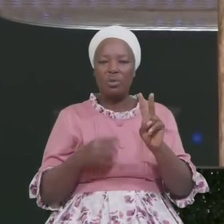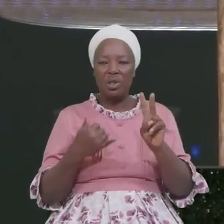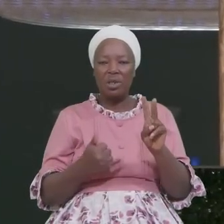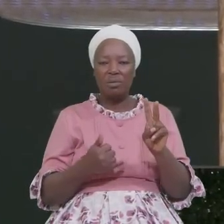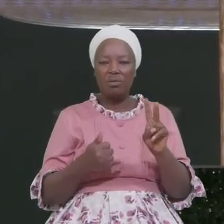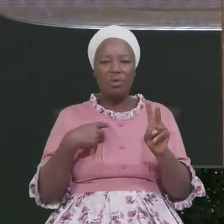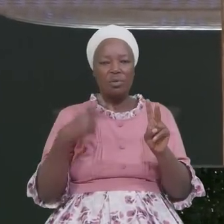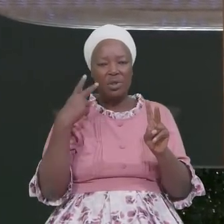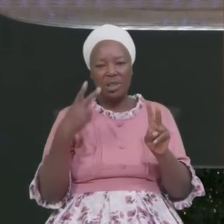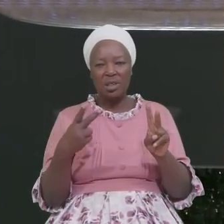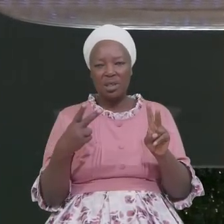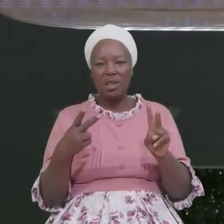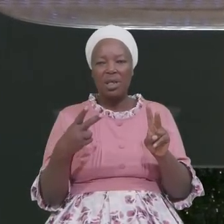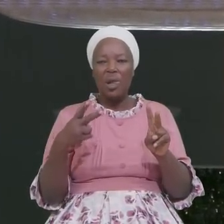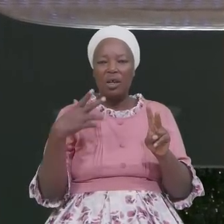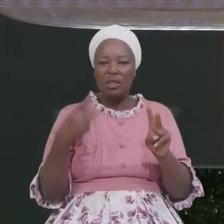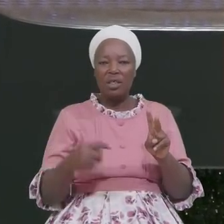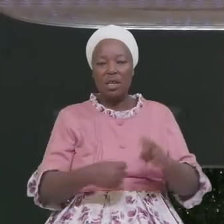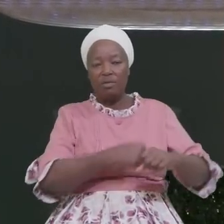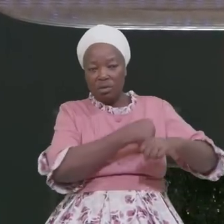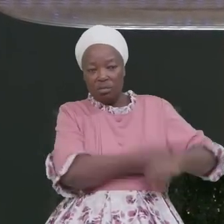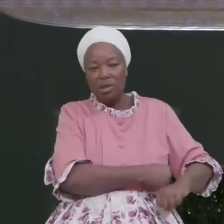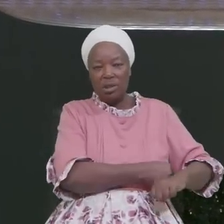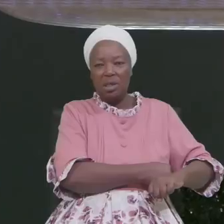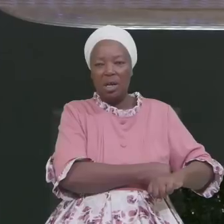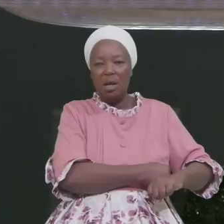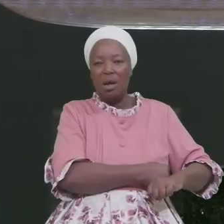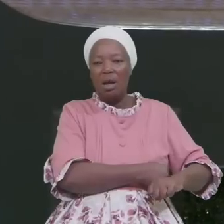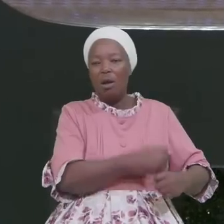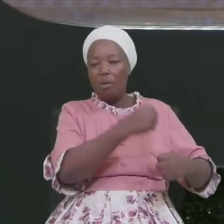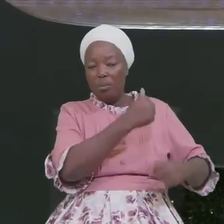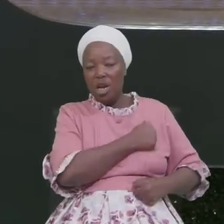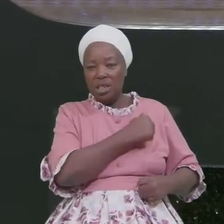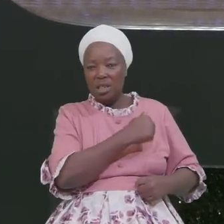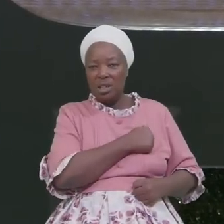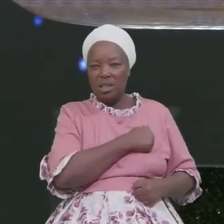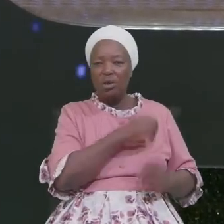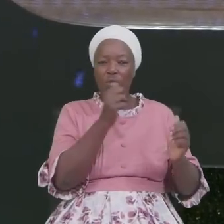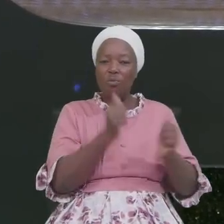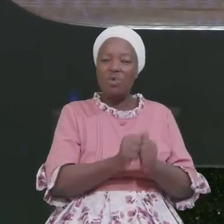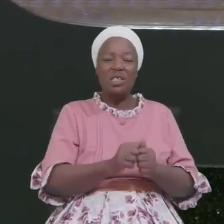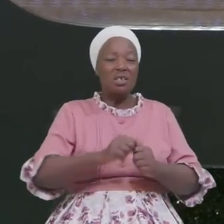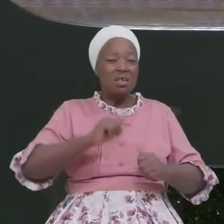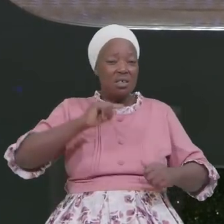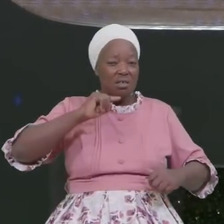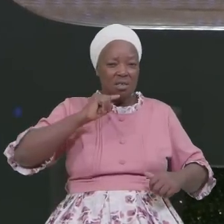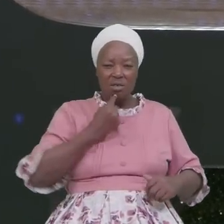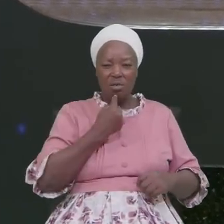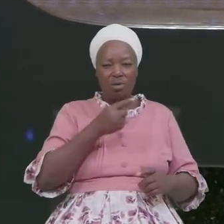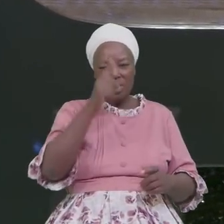we're looking at their fortified militancy with fervent faith.